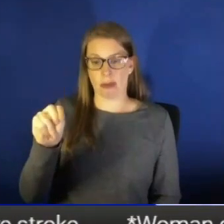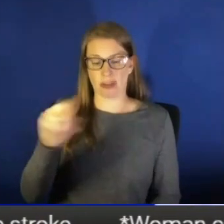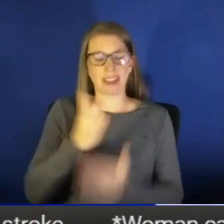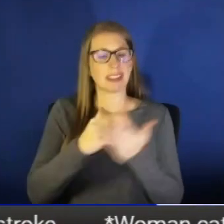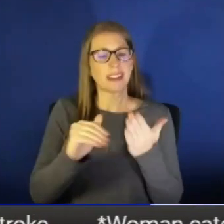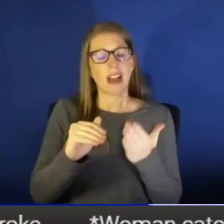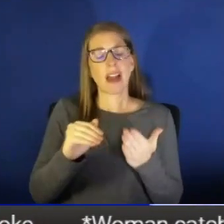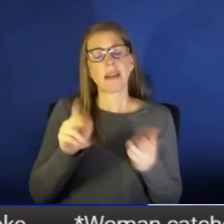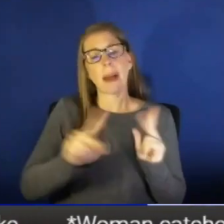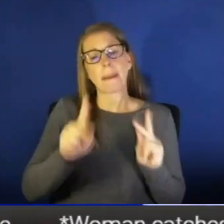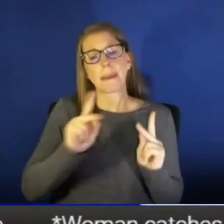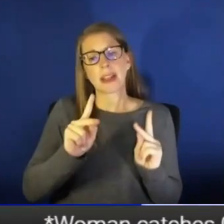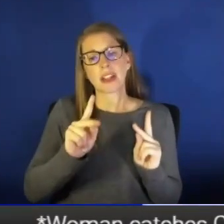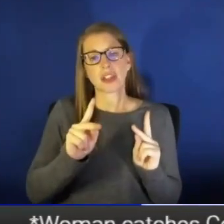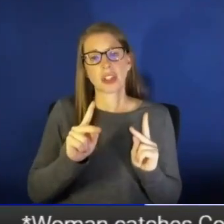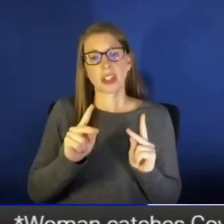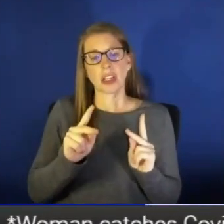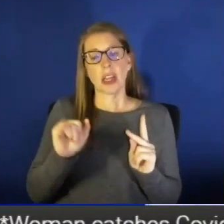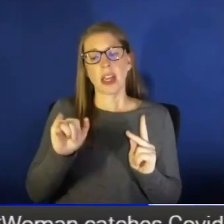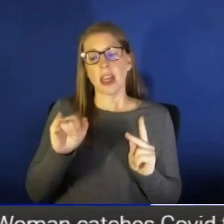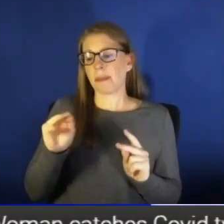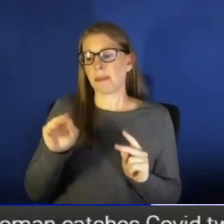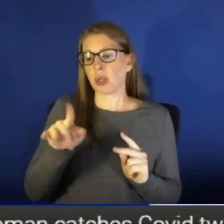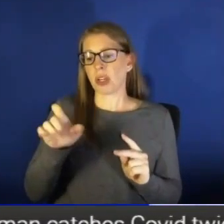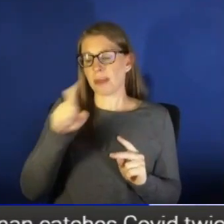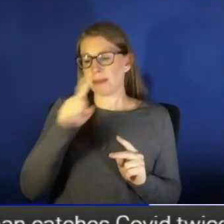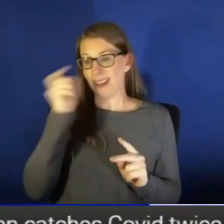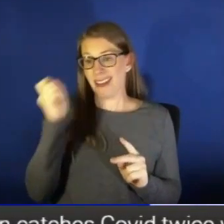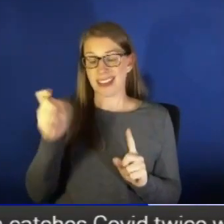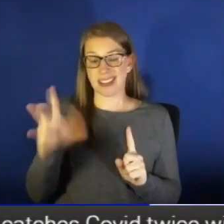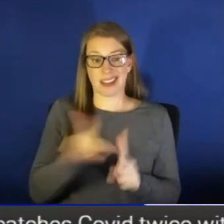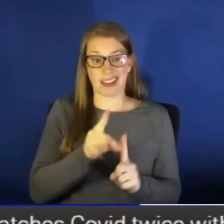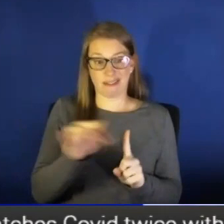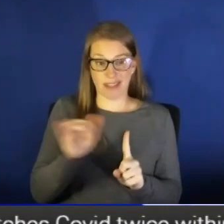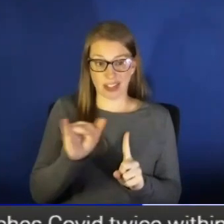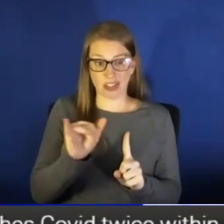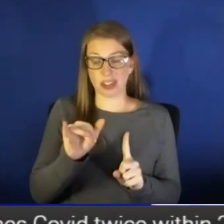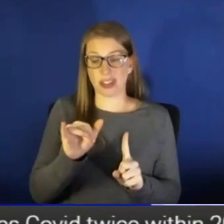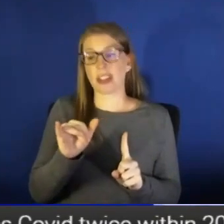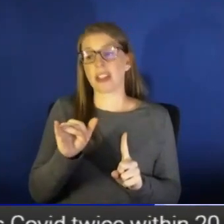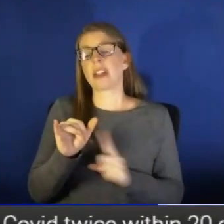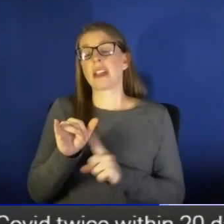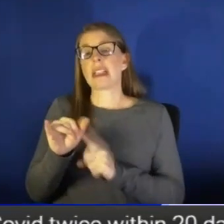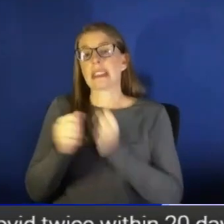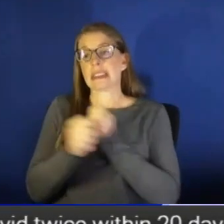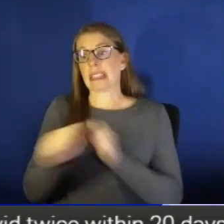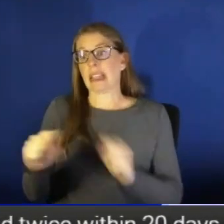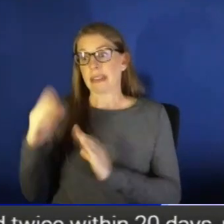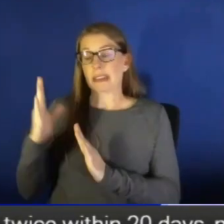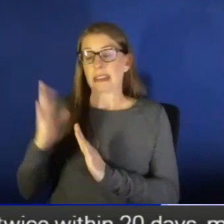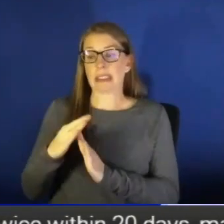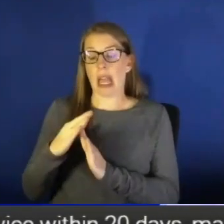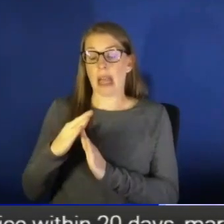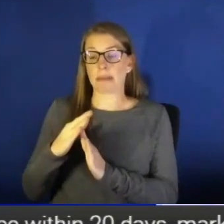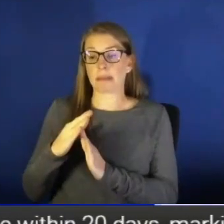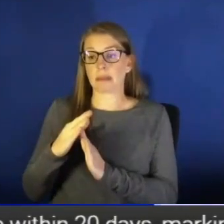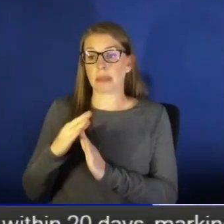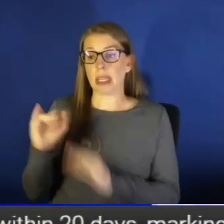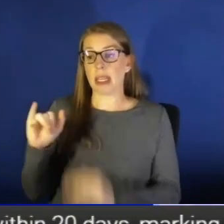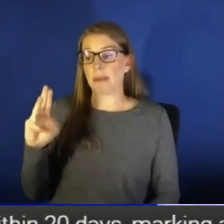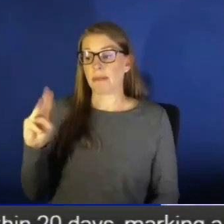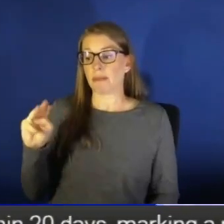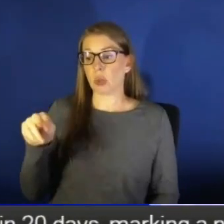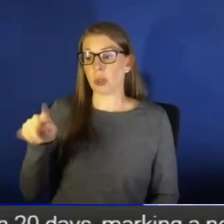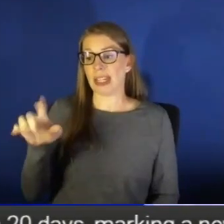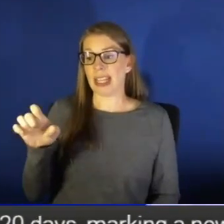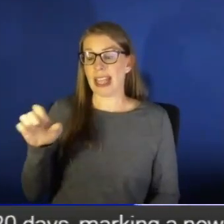infection and reinfection. Most of our immunity is that safest kind of immunity that's been obtained by vaccination. Now, again, the big question